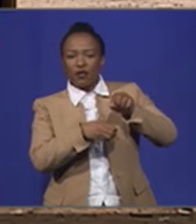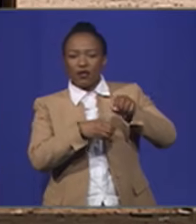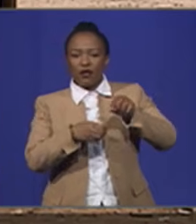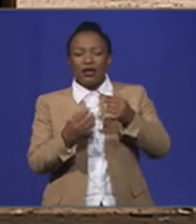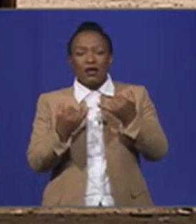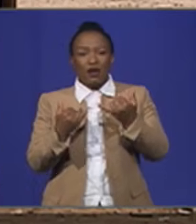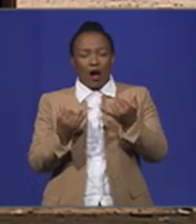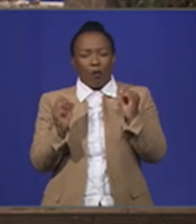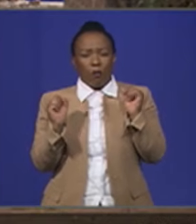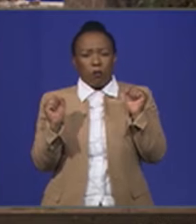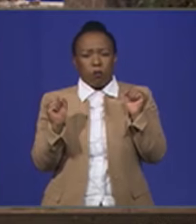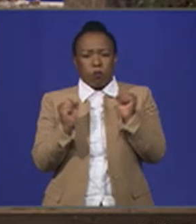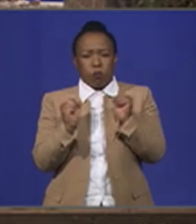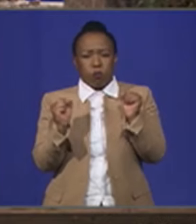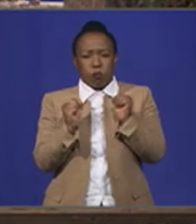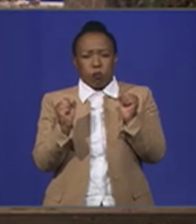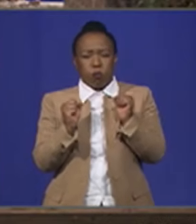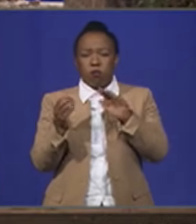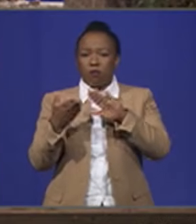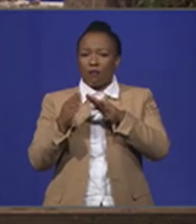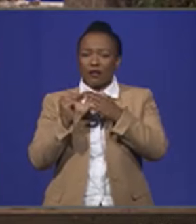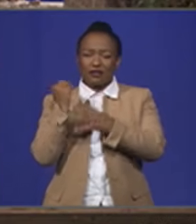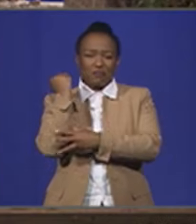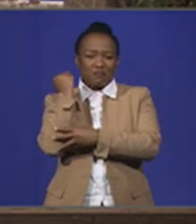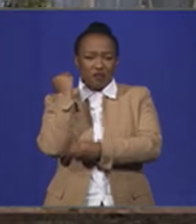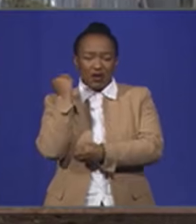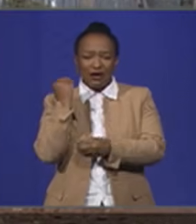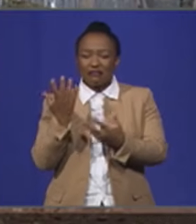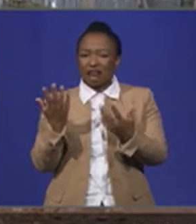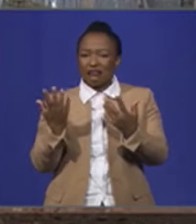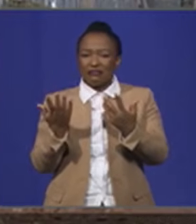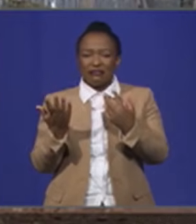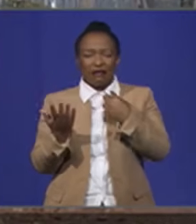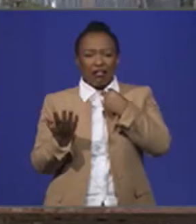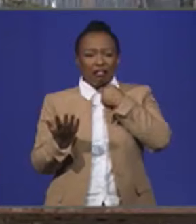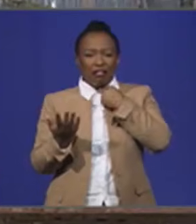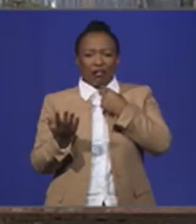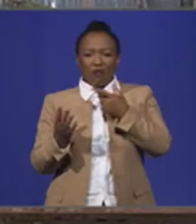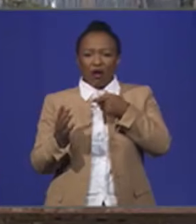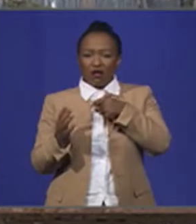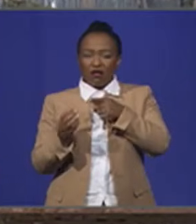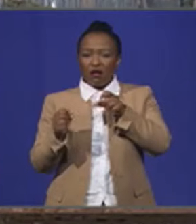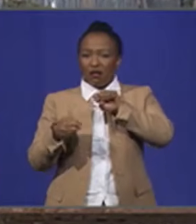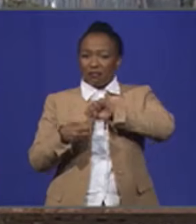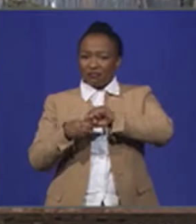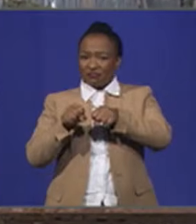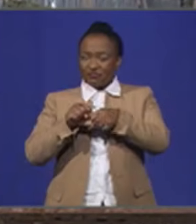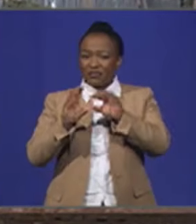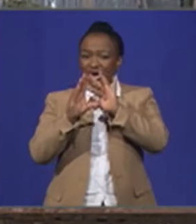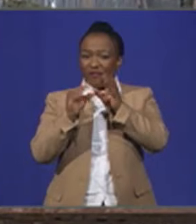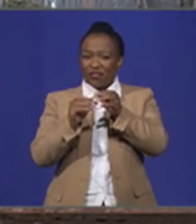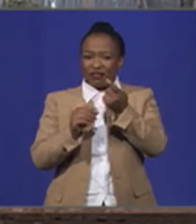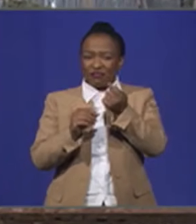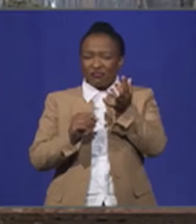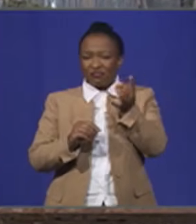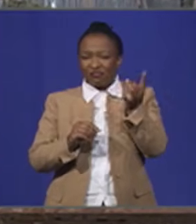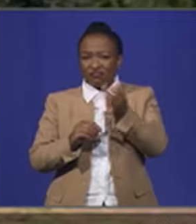itelekela baagi ba ba humanegileng ba lebano ke go samagana le tlhatlhwa e yang kwa godimo ya botshelo ga mmogo le maemo